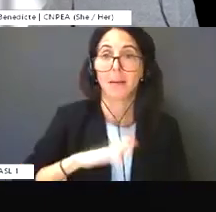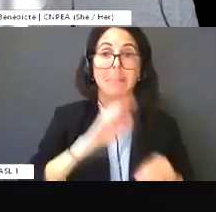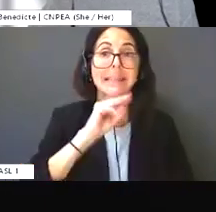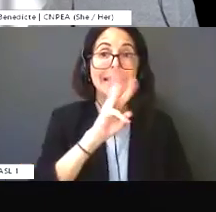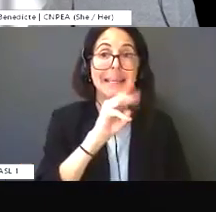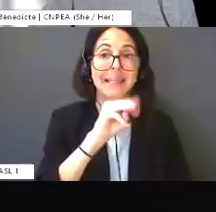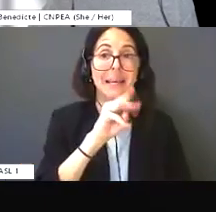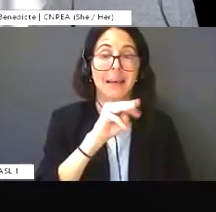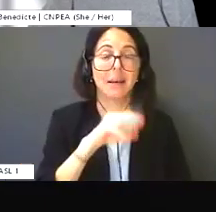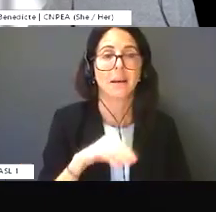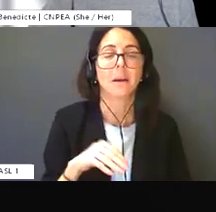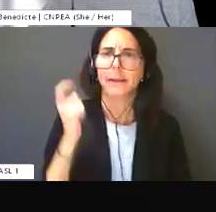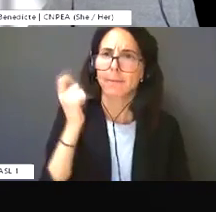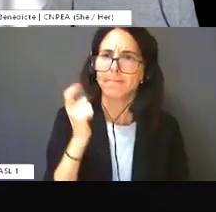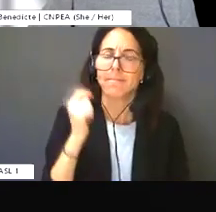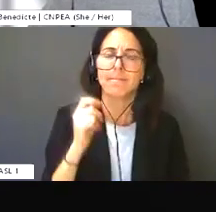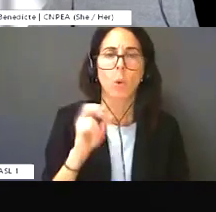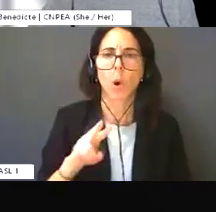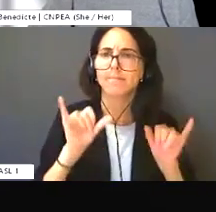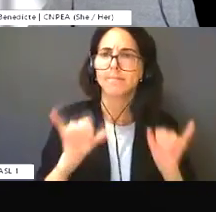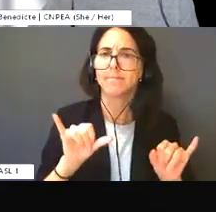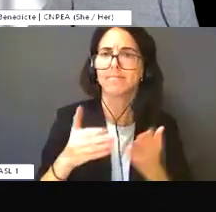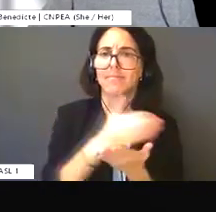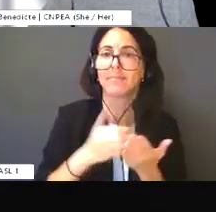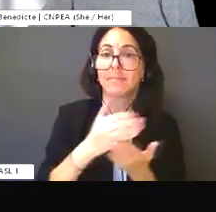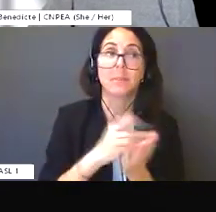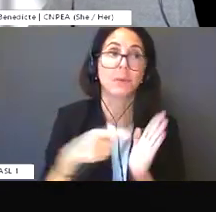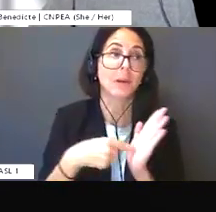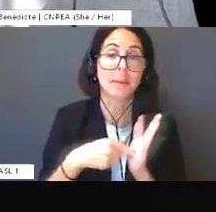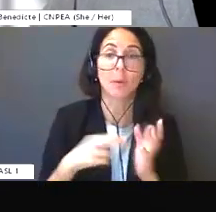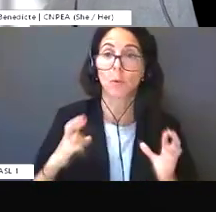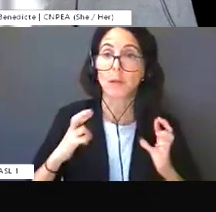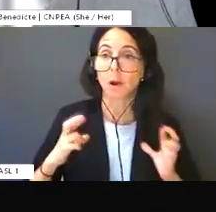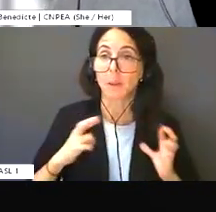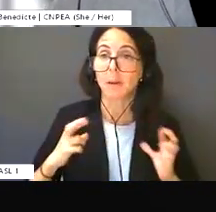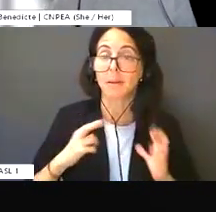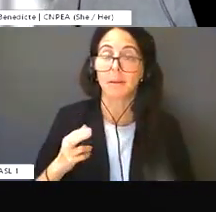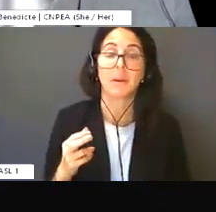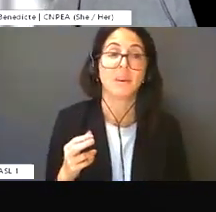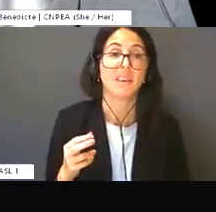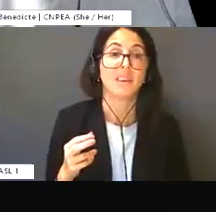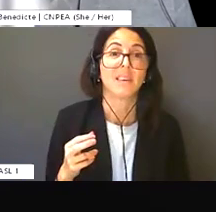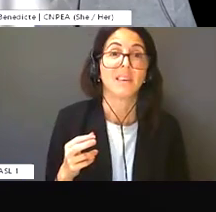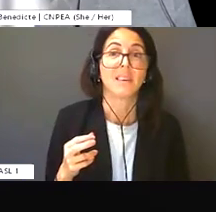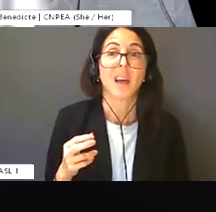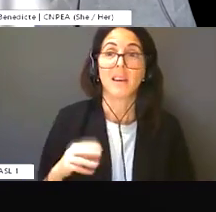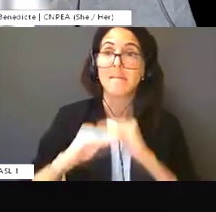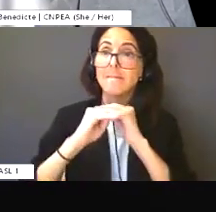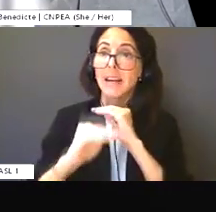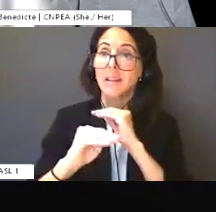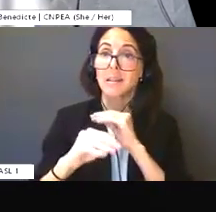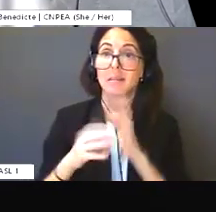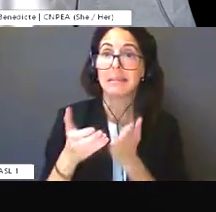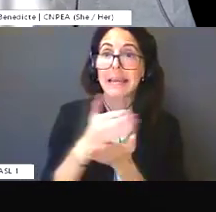think thinking about retirement funding and fixed income changes people's options as